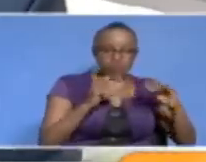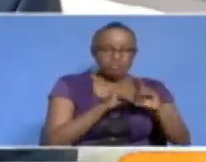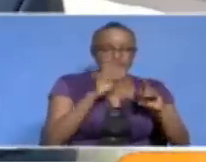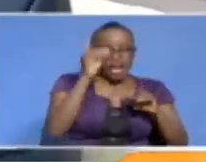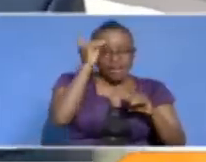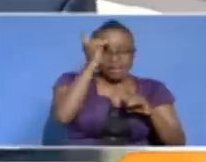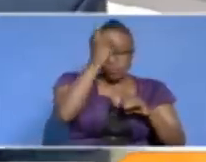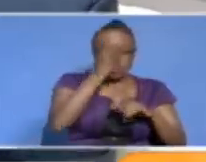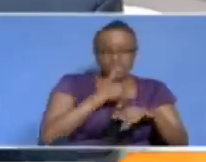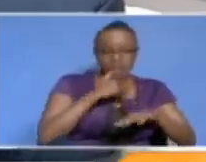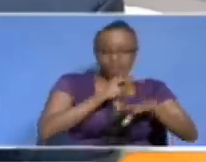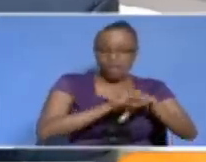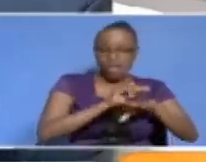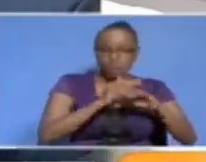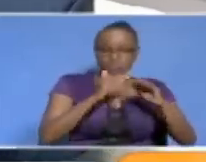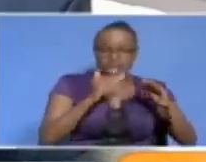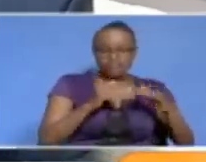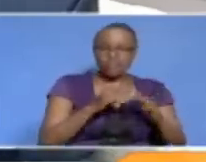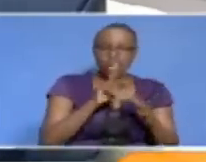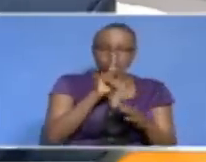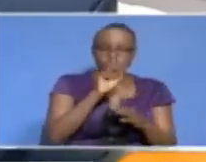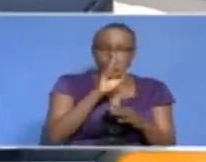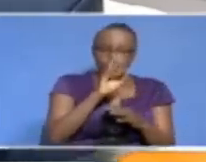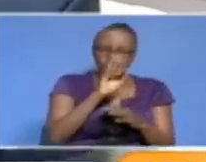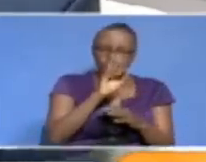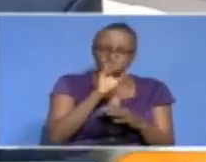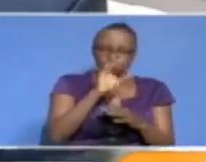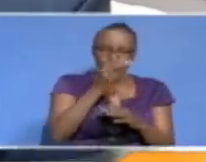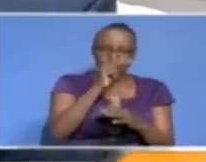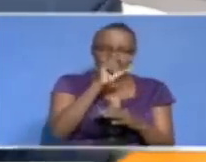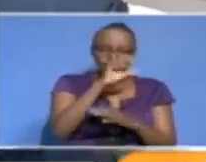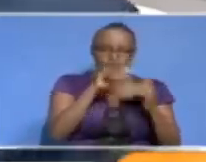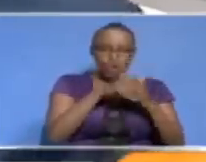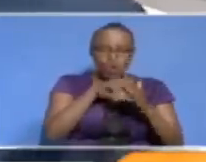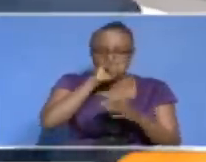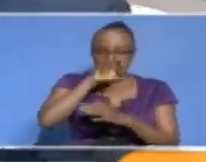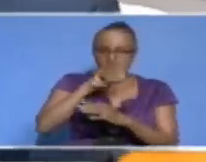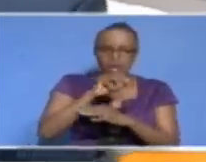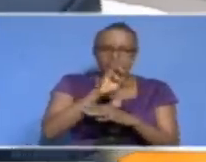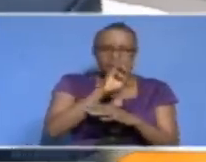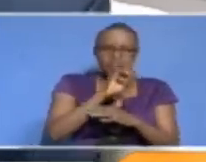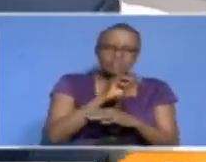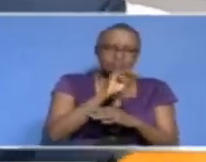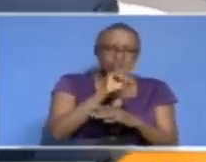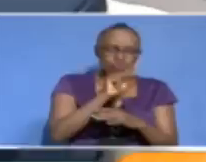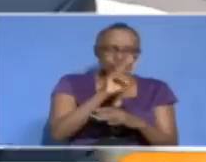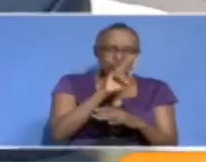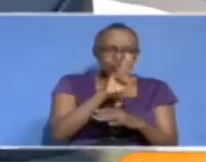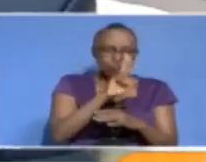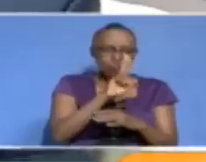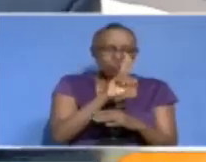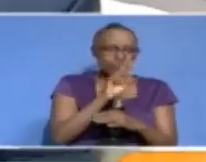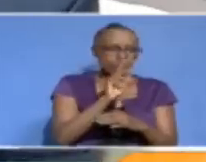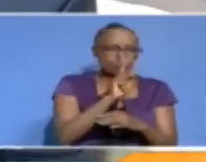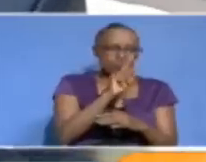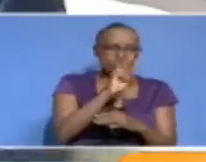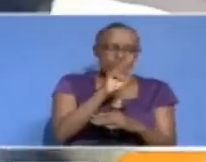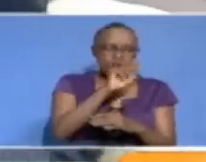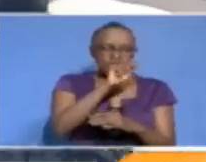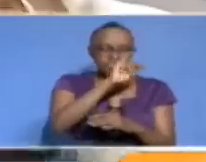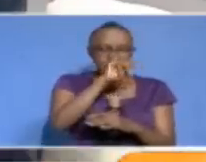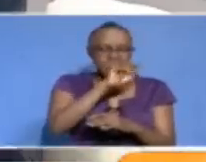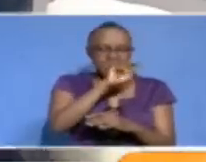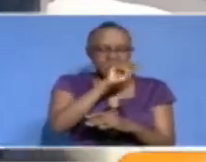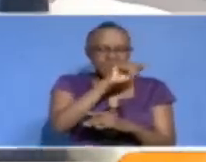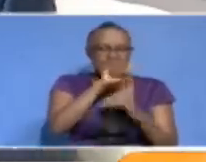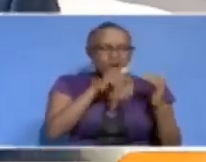zao mzuri, Korogocho nyumba zao mzuri, slums, Mukuru Marigoini, Mukuru kwa Jenga, Mukuru kwa Ruben, Mukuru wakuwe na